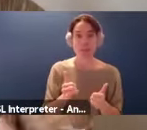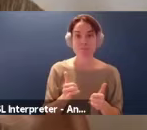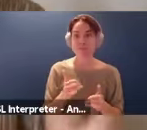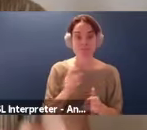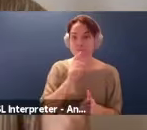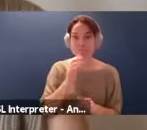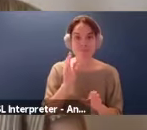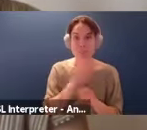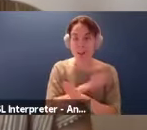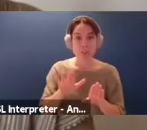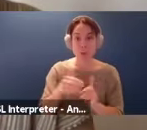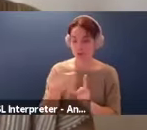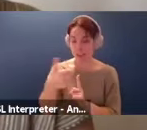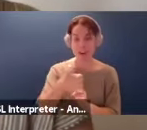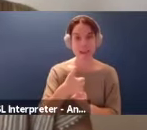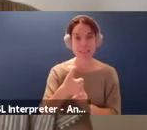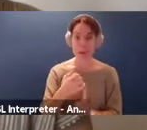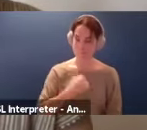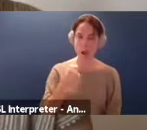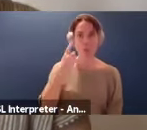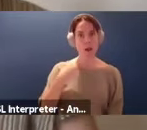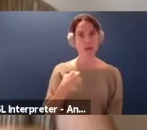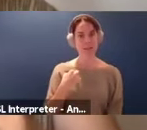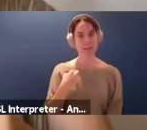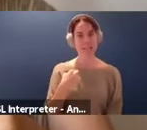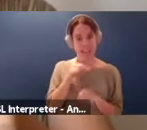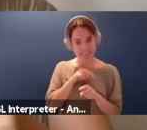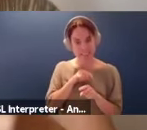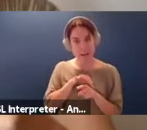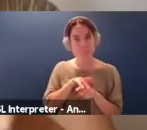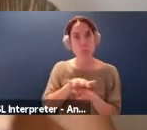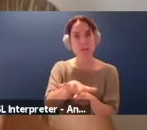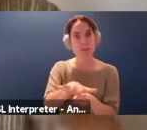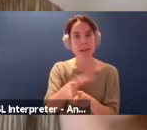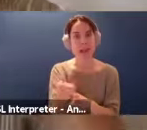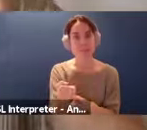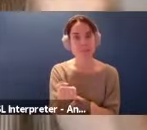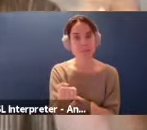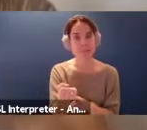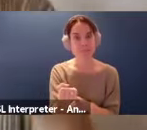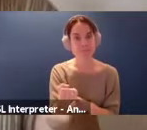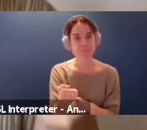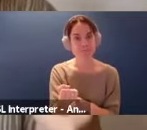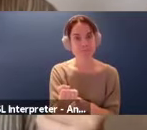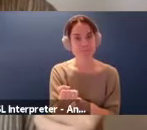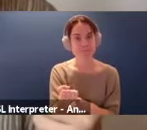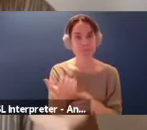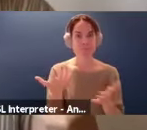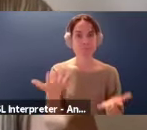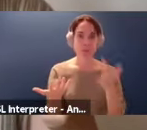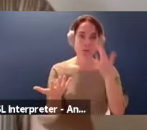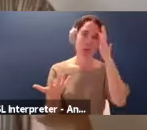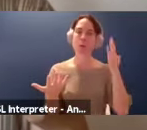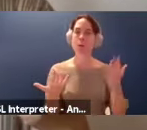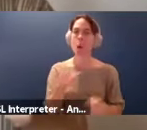to work with the dharma and to understand it in a more embodied way it also dislocates the body and the mind in my experience